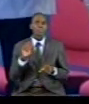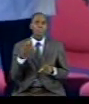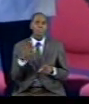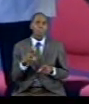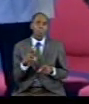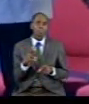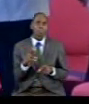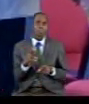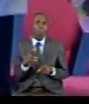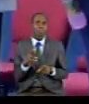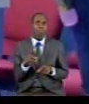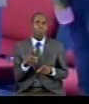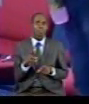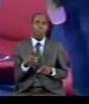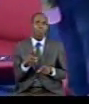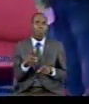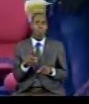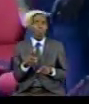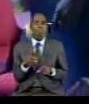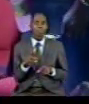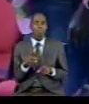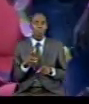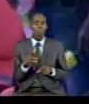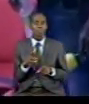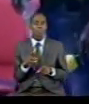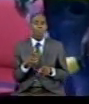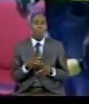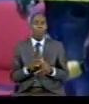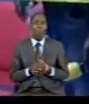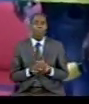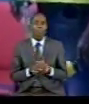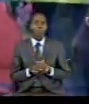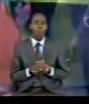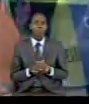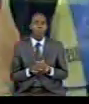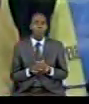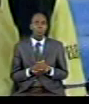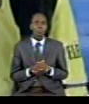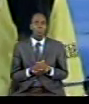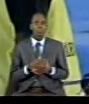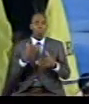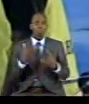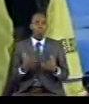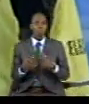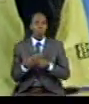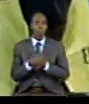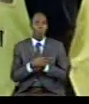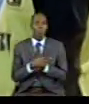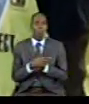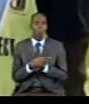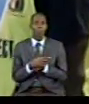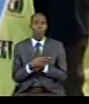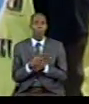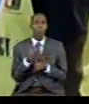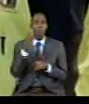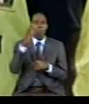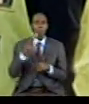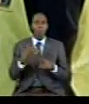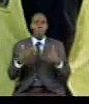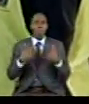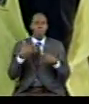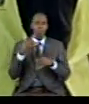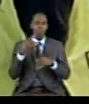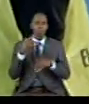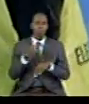history of rectal incontinence. But today, God has touched her. You hear from